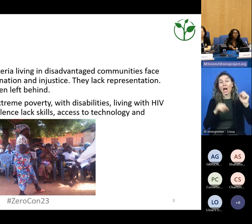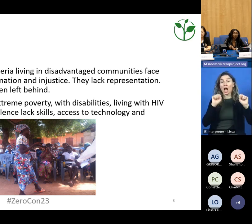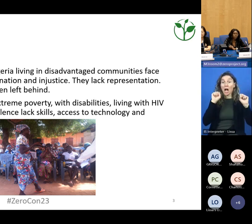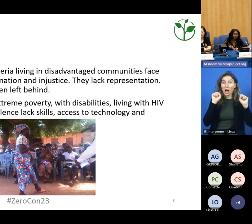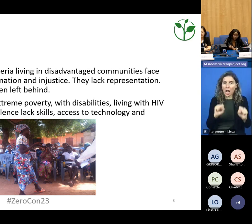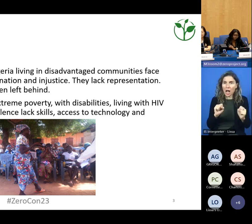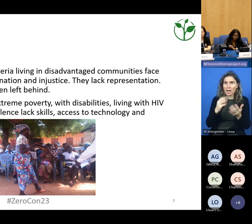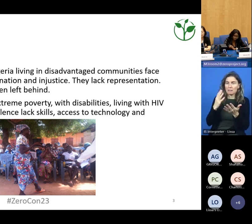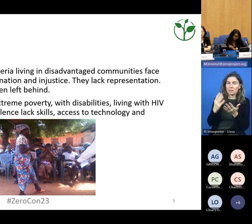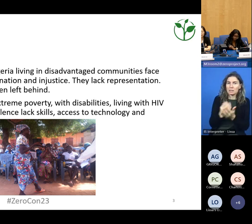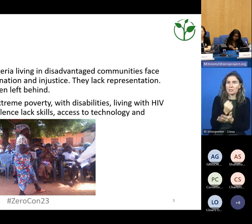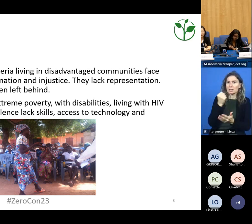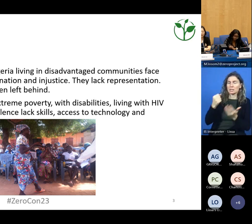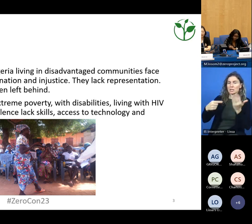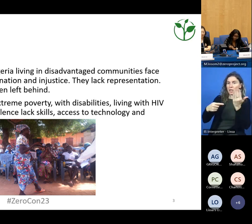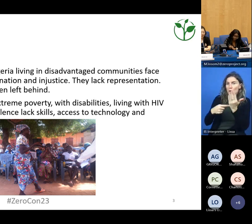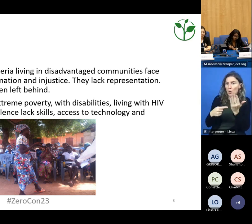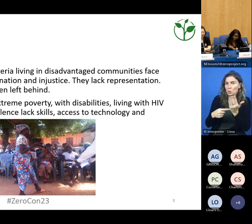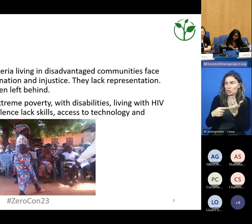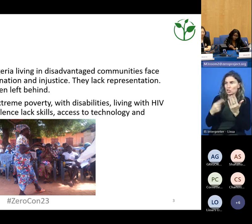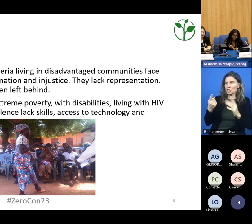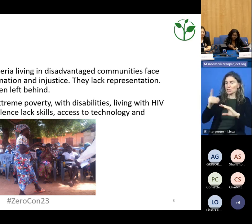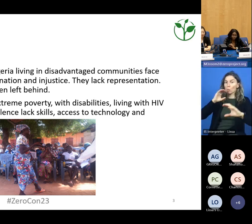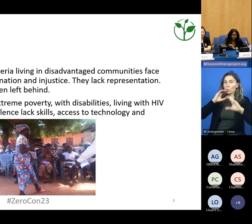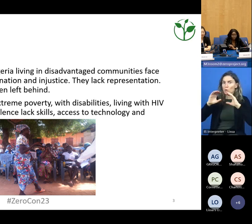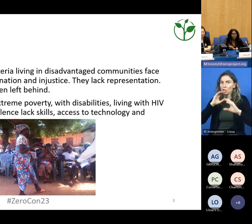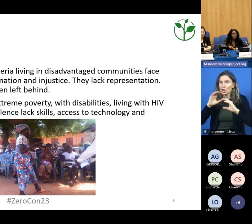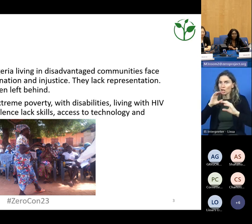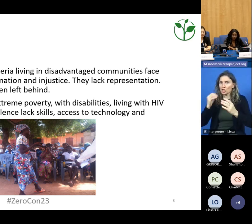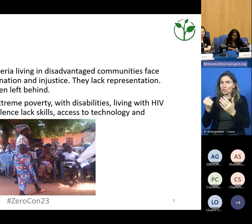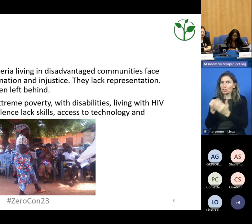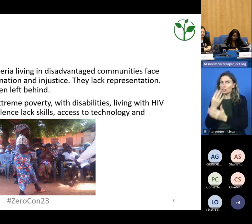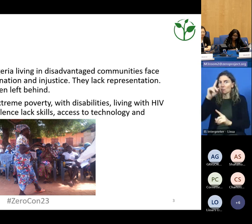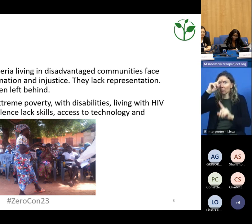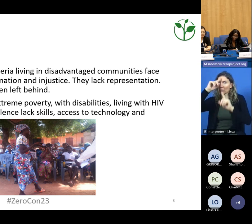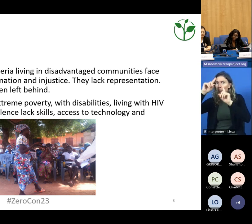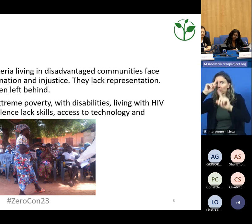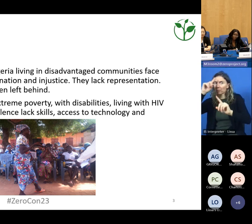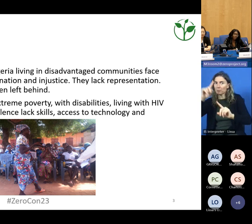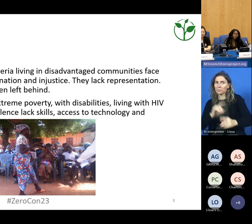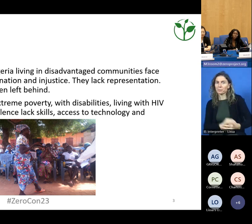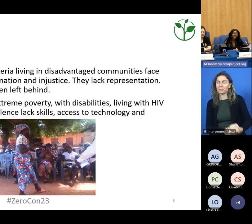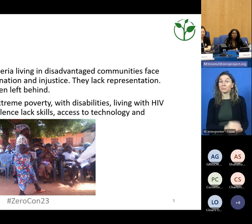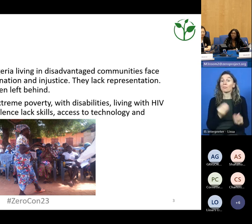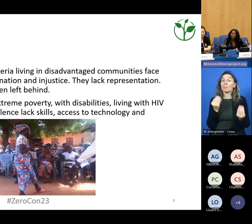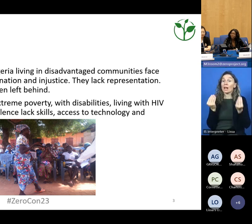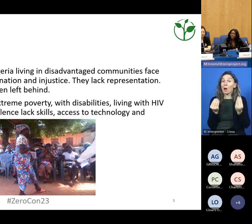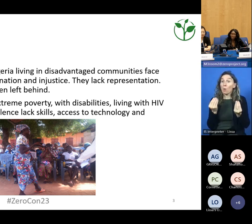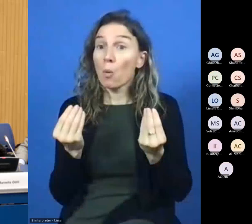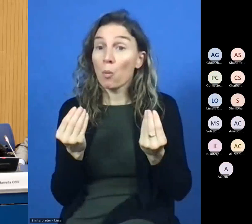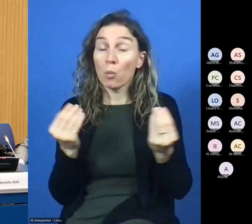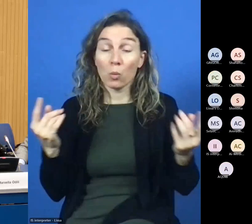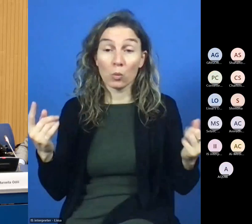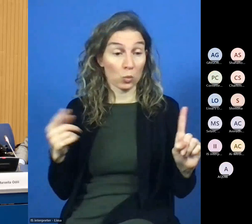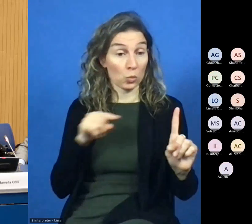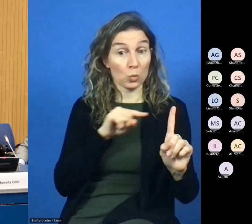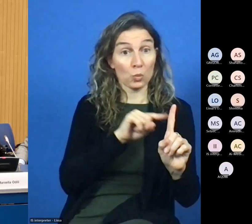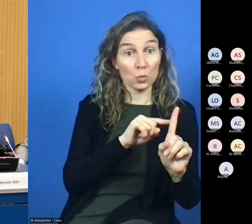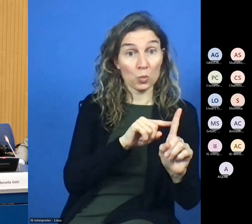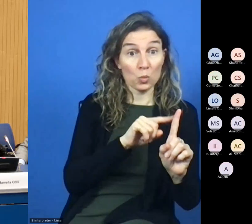innovative communication methods. This project focuses on empowering marginalized women and girls to gain financial